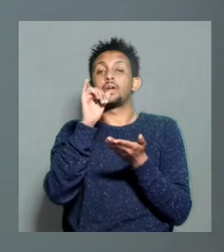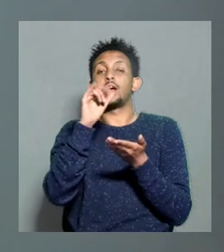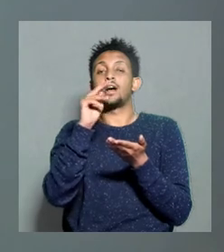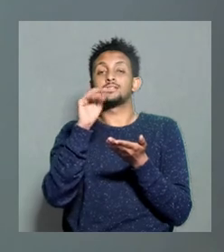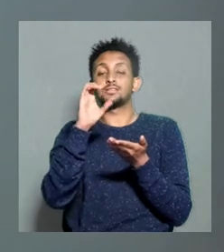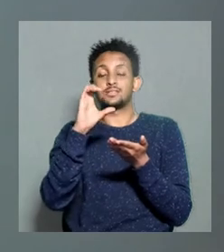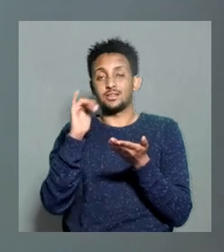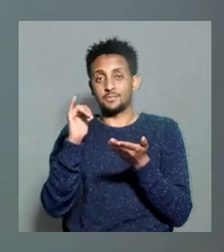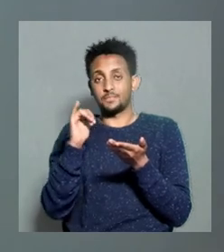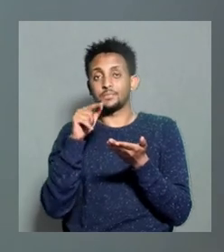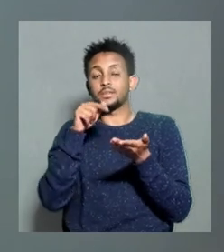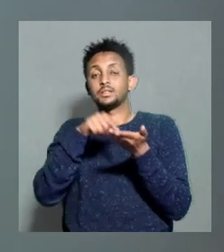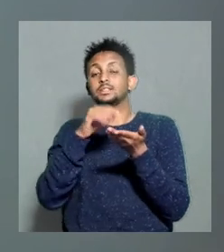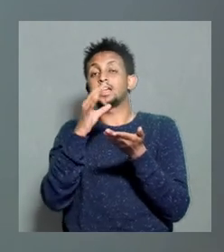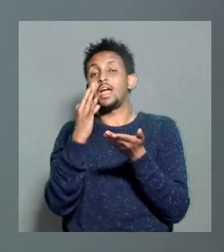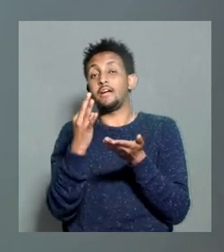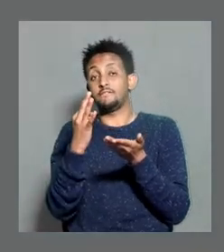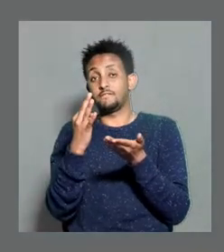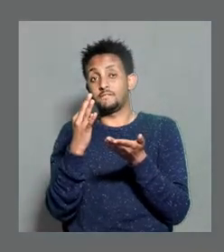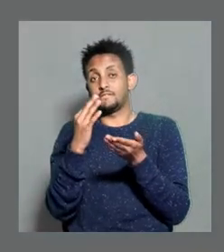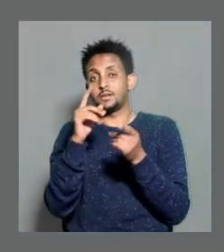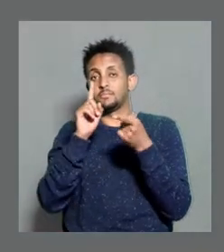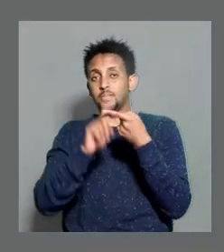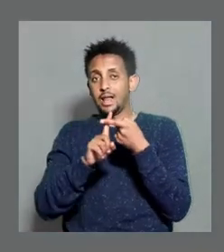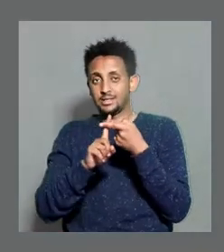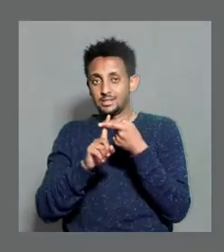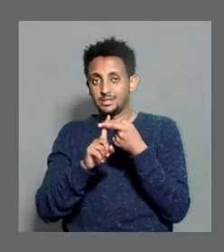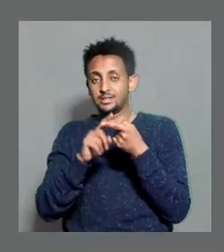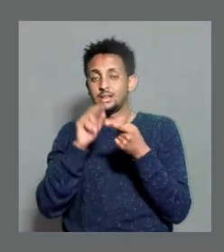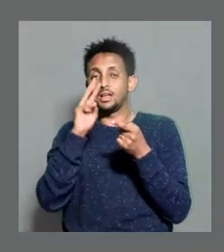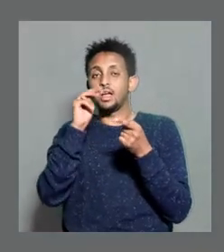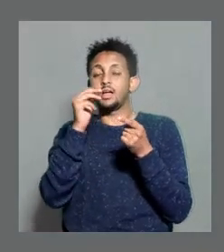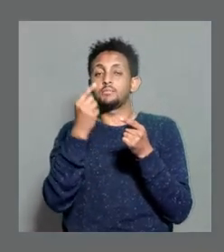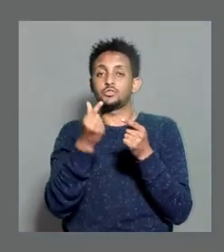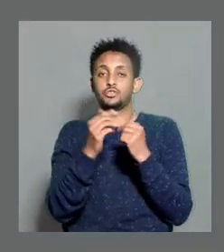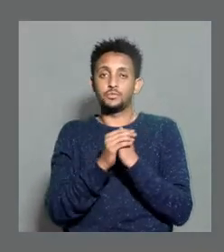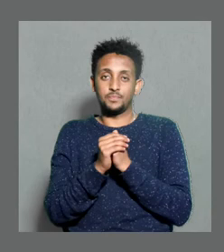the downward force F plus mg